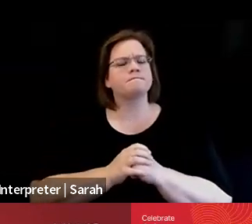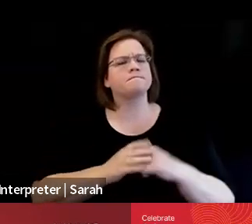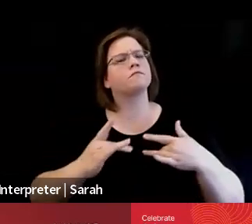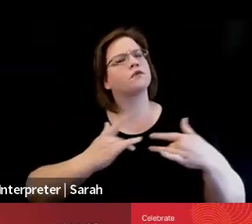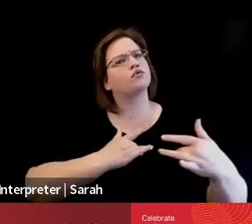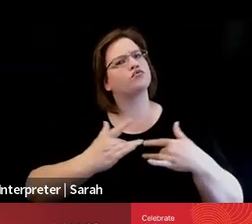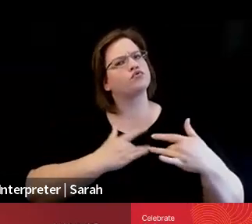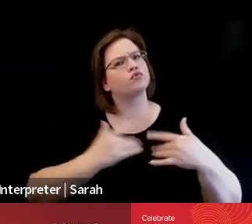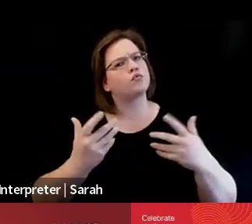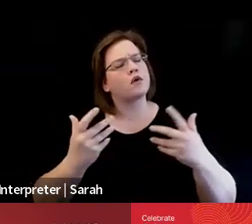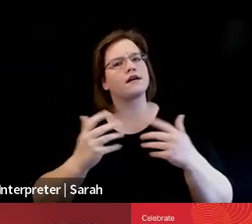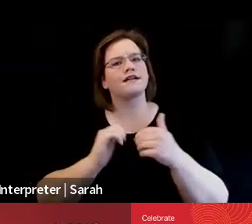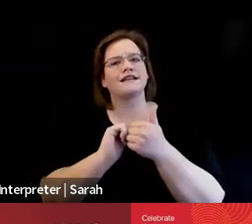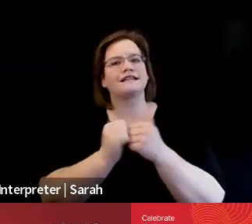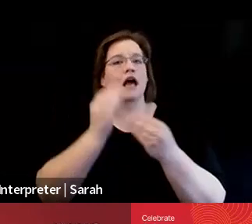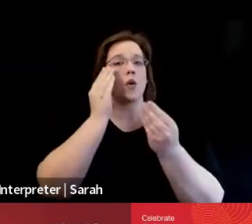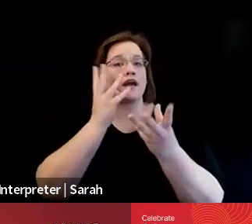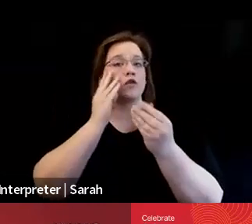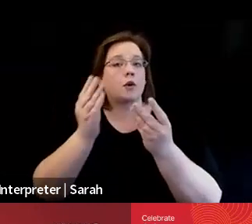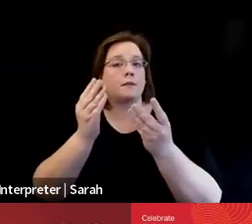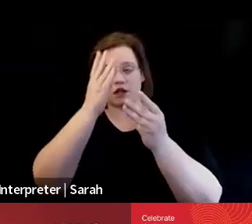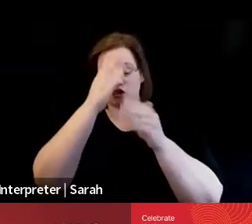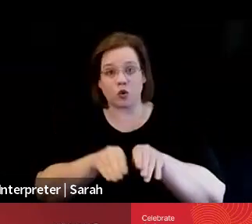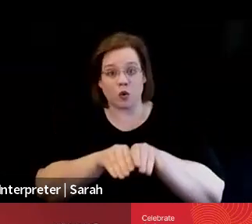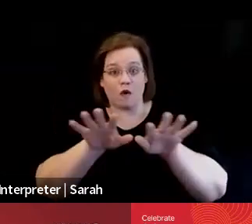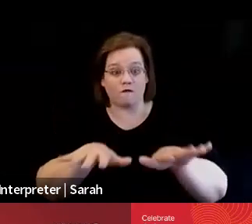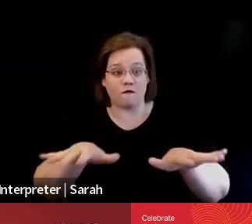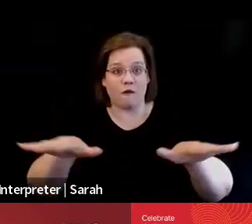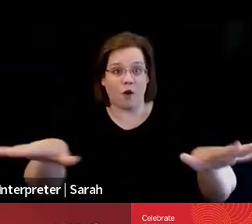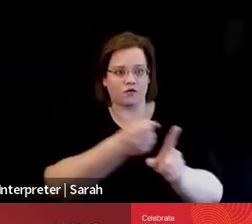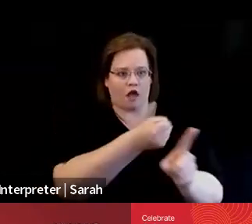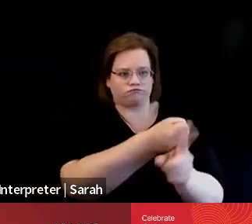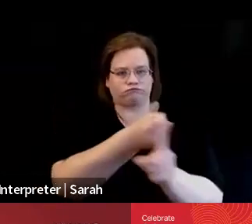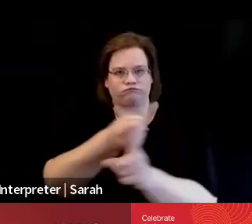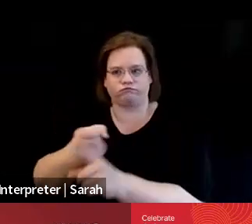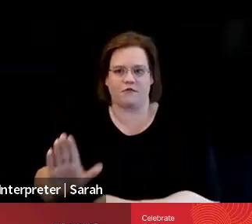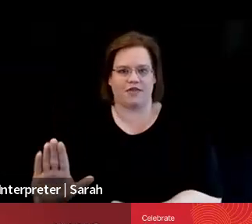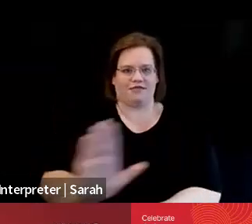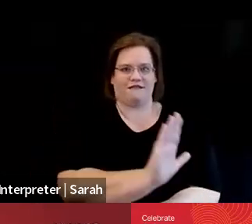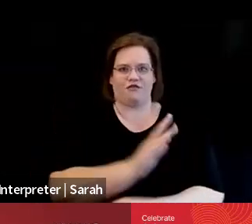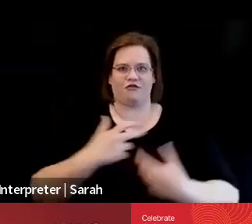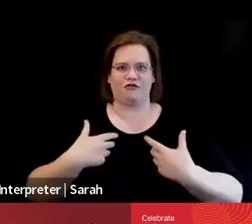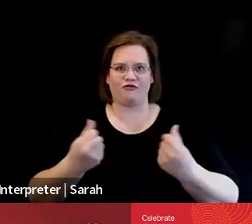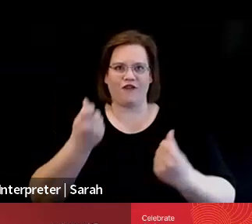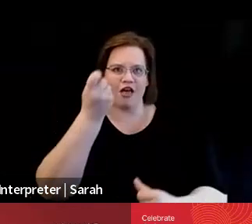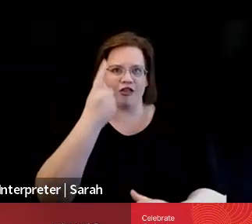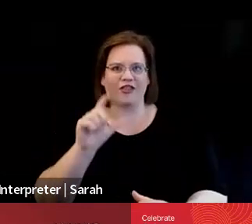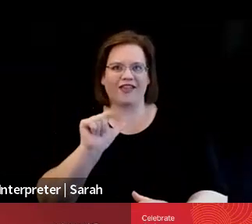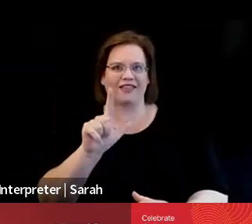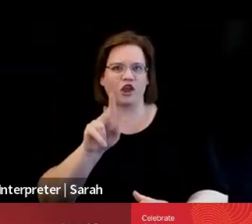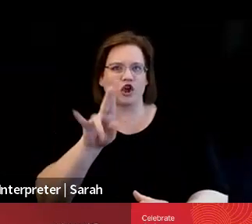of how information flows has affected people's health literacy, in the sense that I think there's a certain,